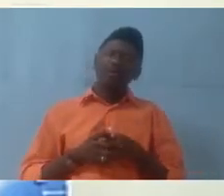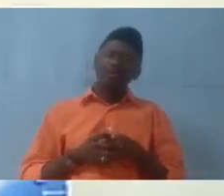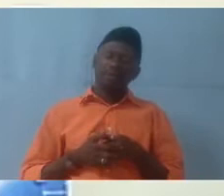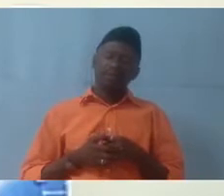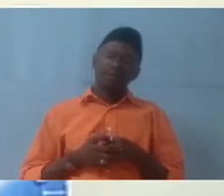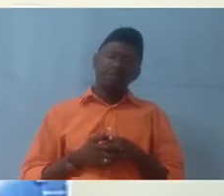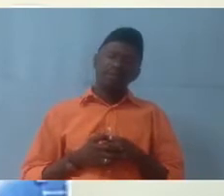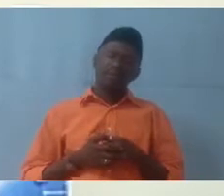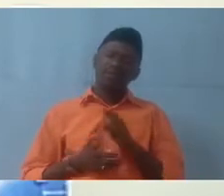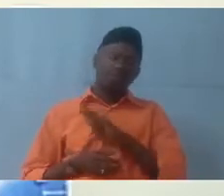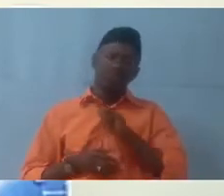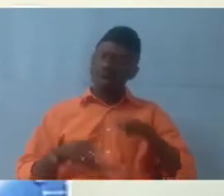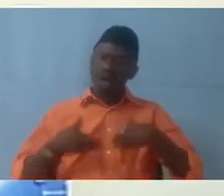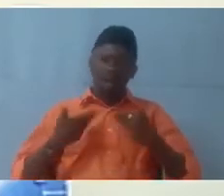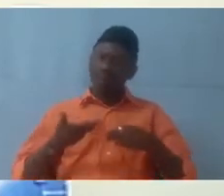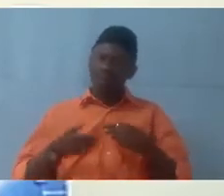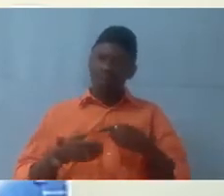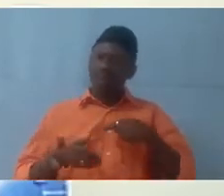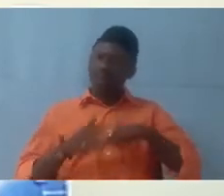beginning.